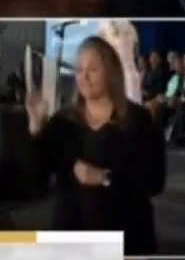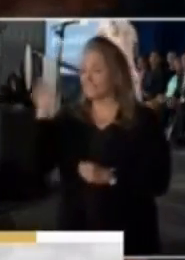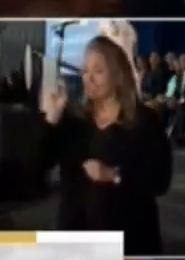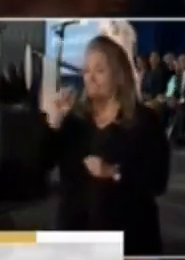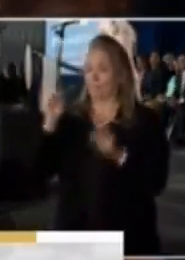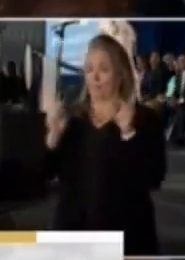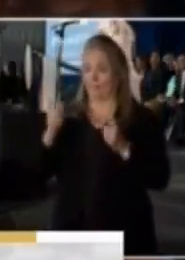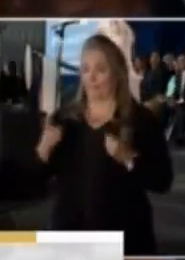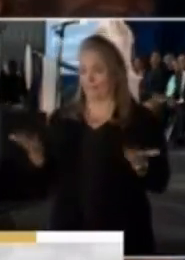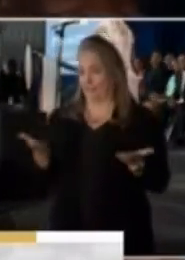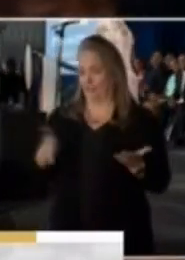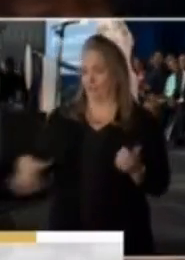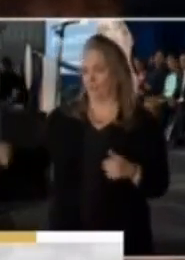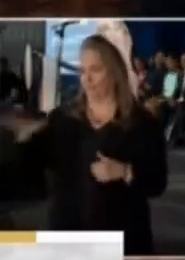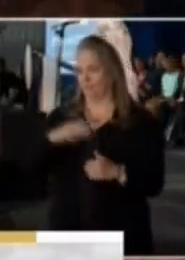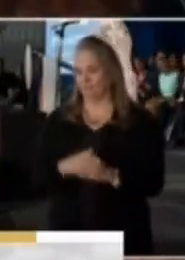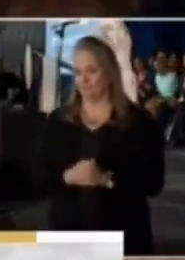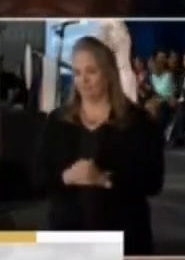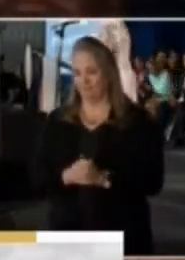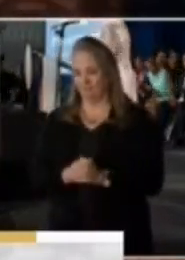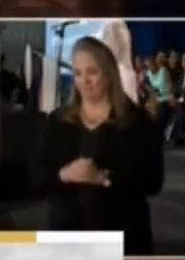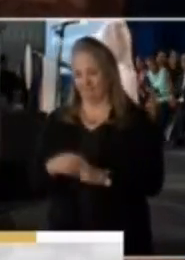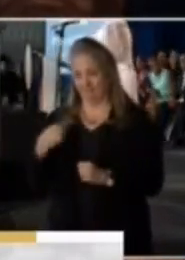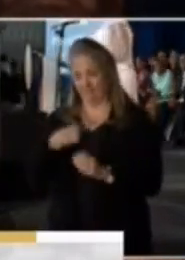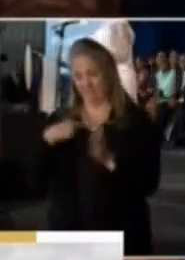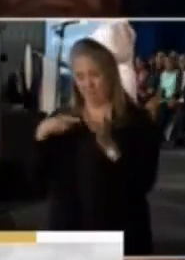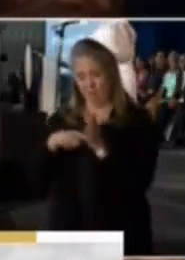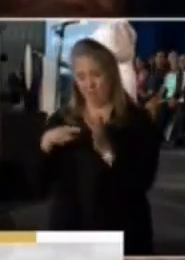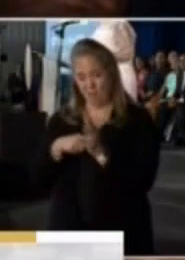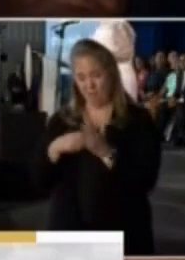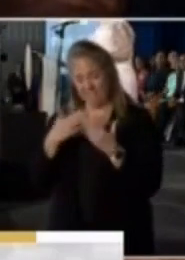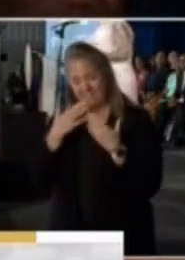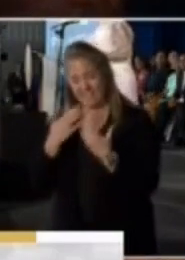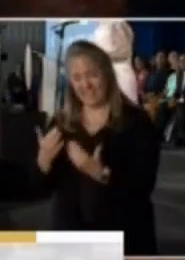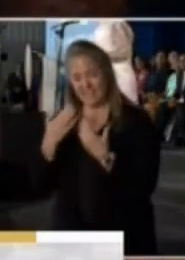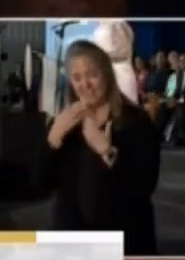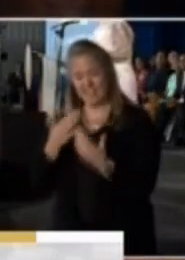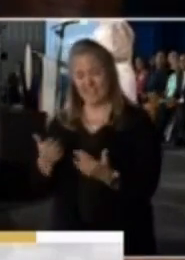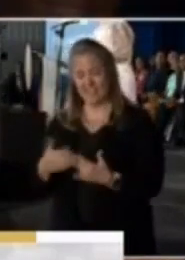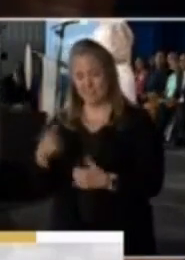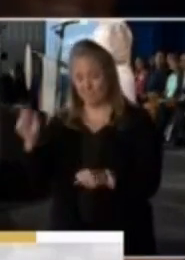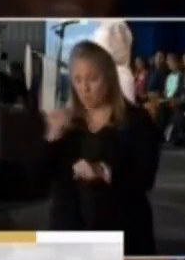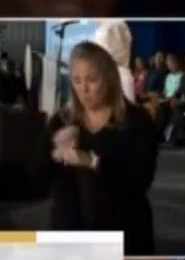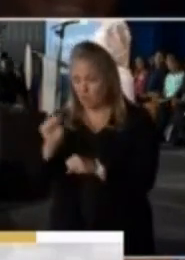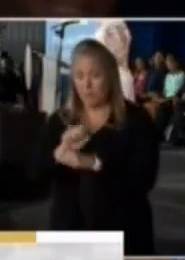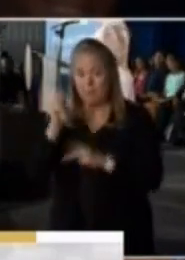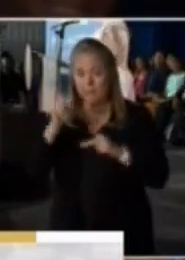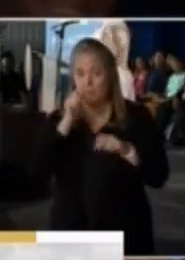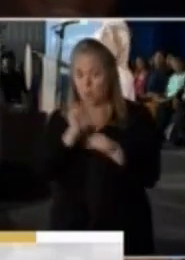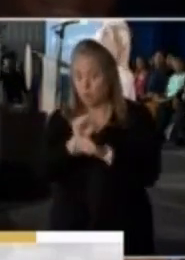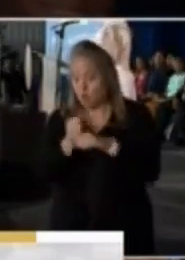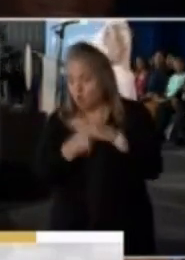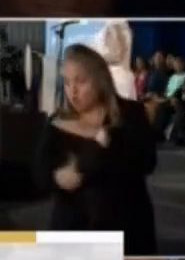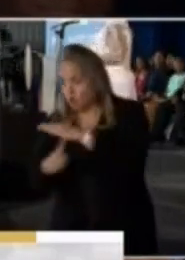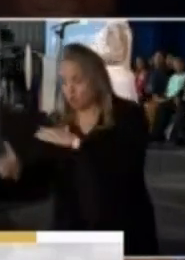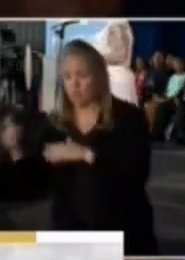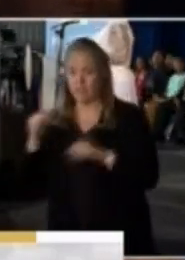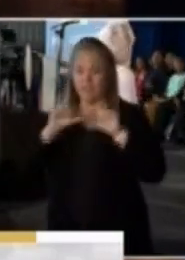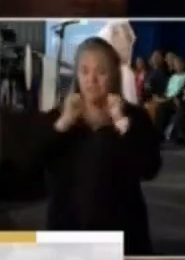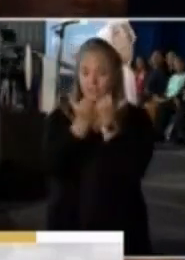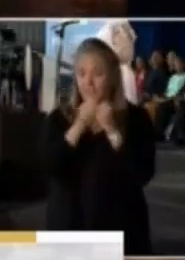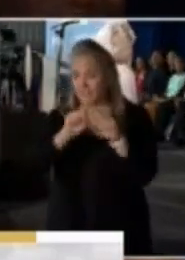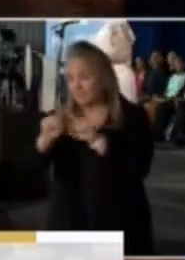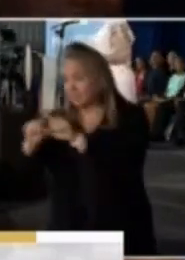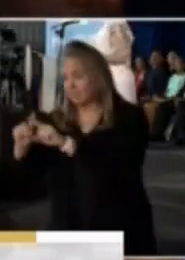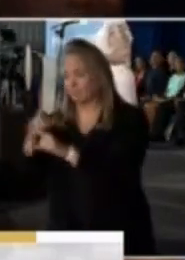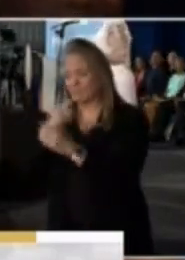you, to your administration, to the city agencies, and to the city employees who, in the